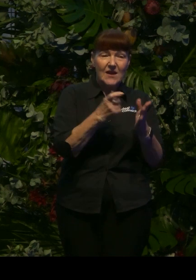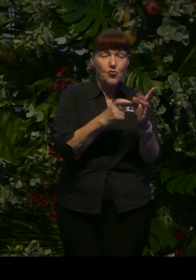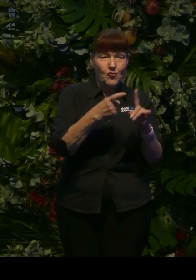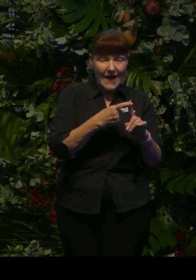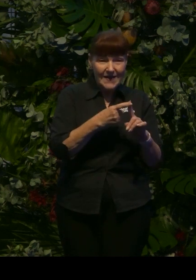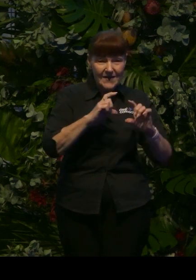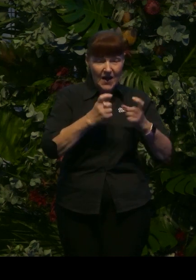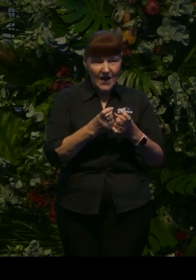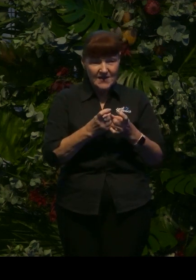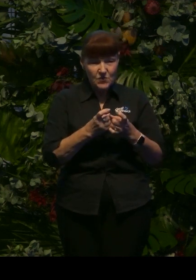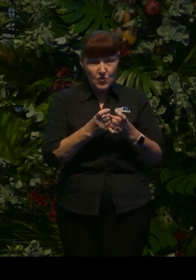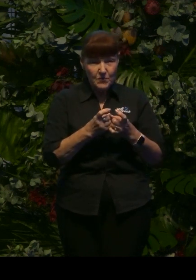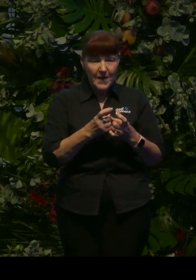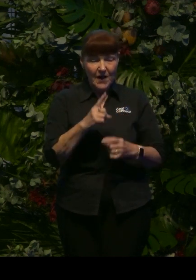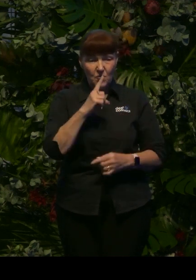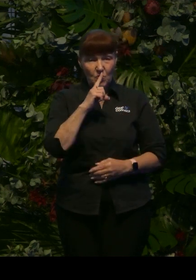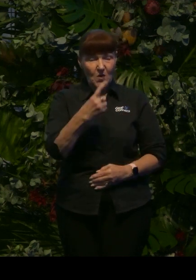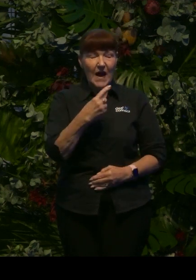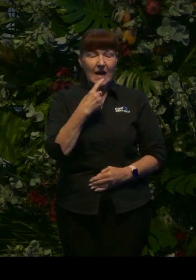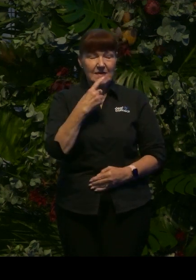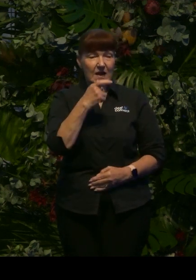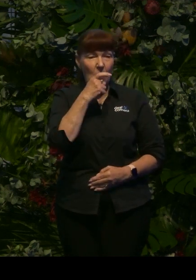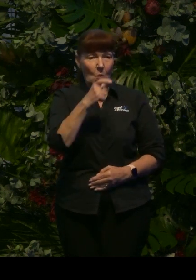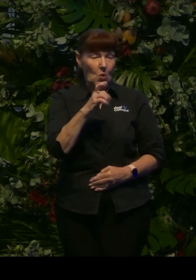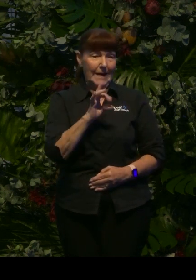classrooms, and don't say gay or trans bills.